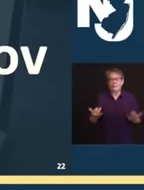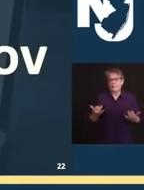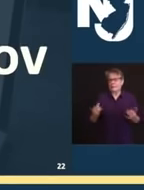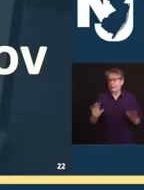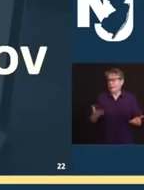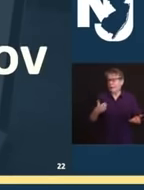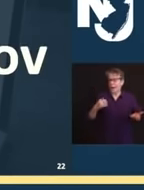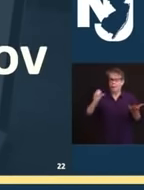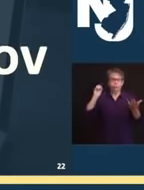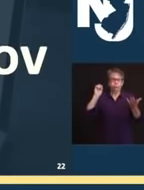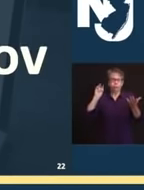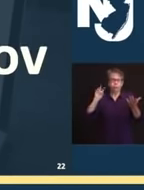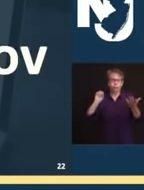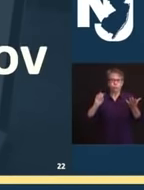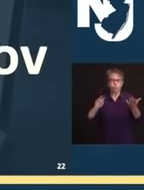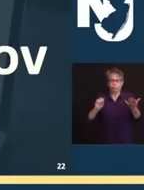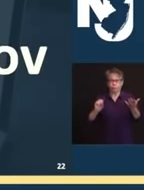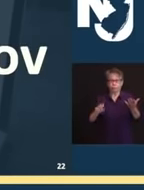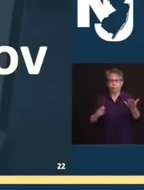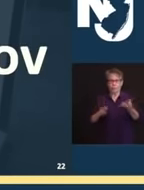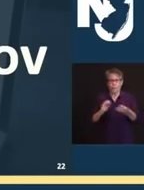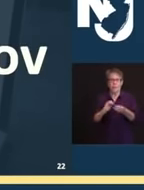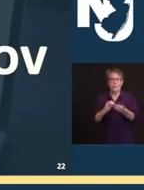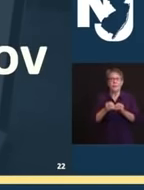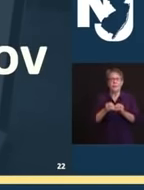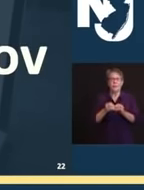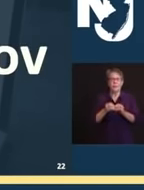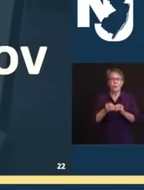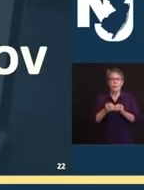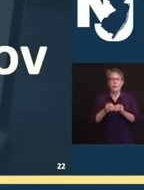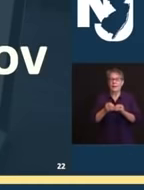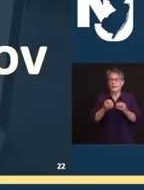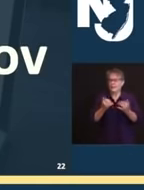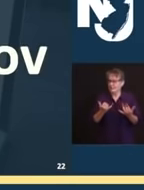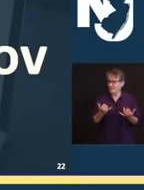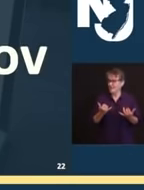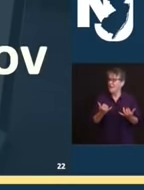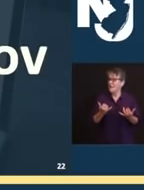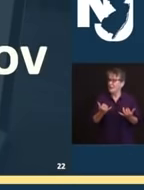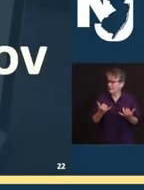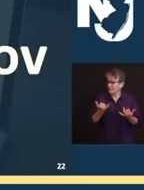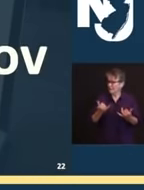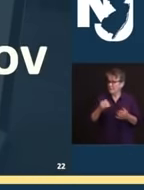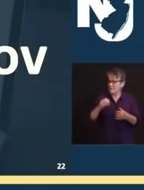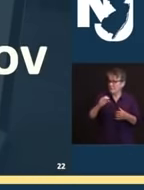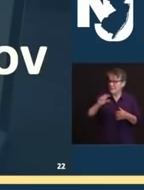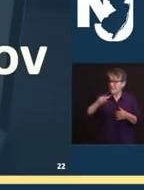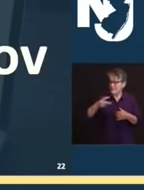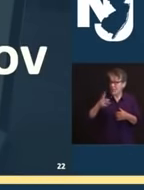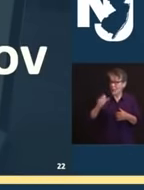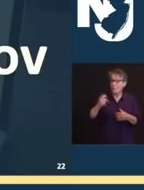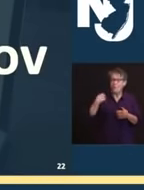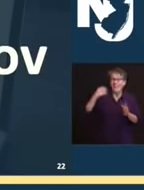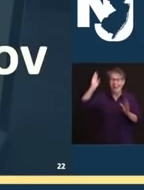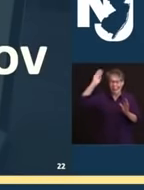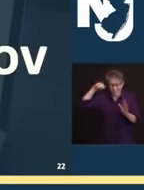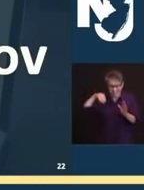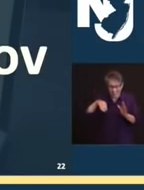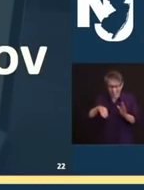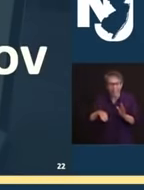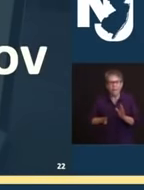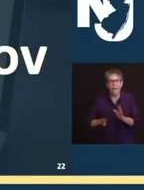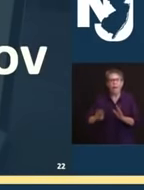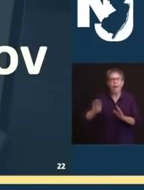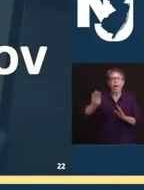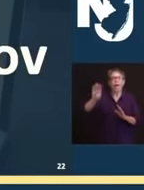must redouble our efforts and recommit to the practices that have gotten us this far. Social distancing, washing our hands with soap and water, wearing our